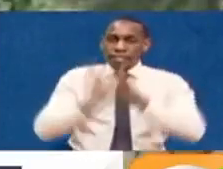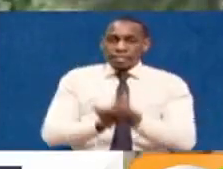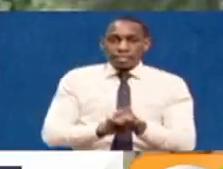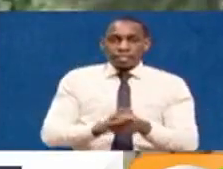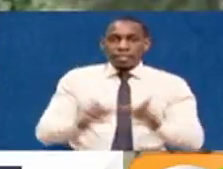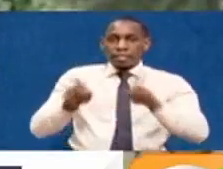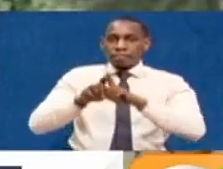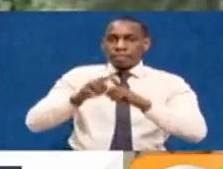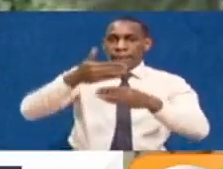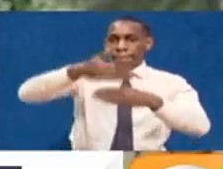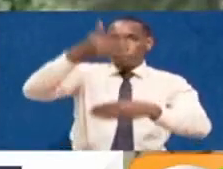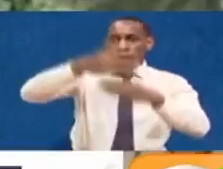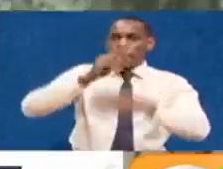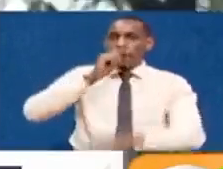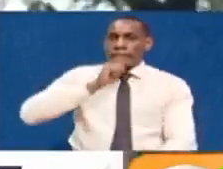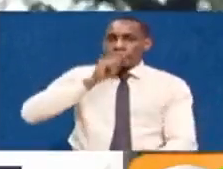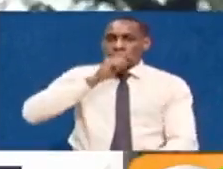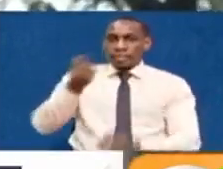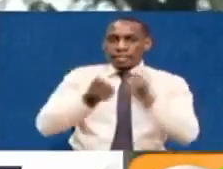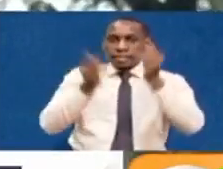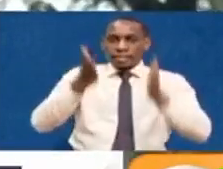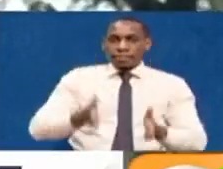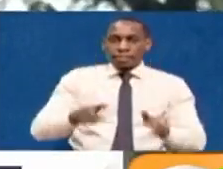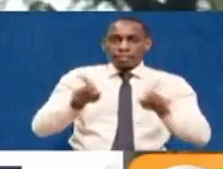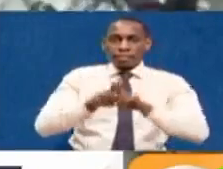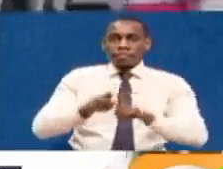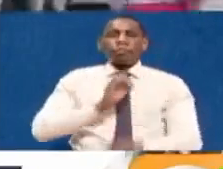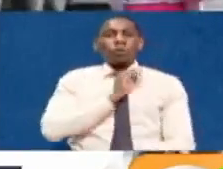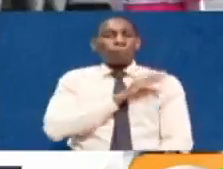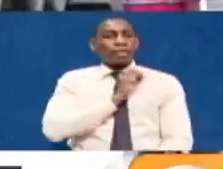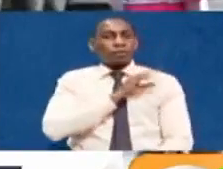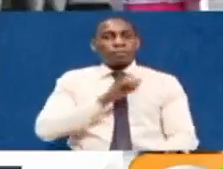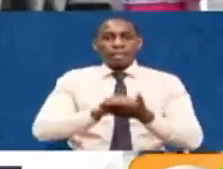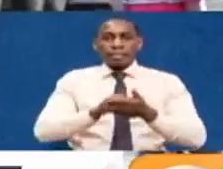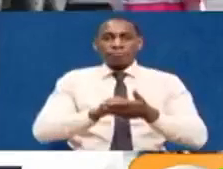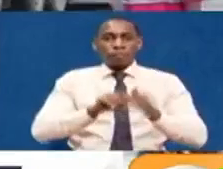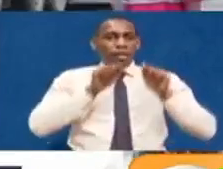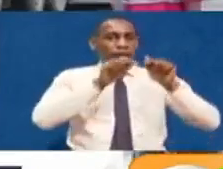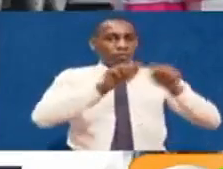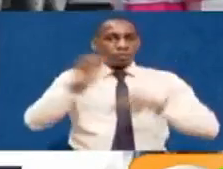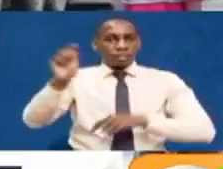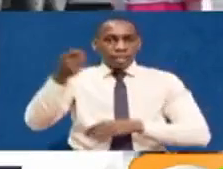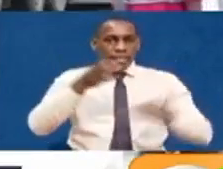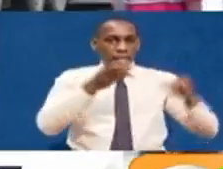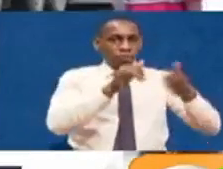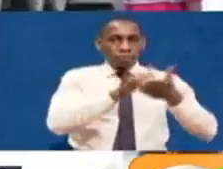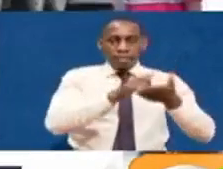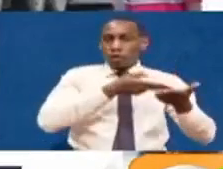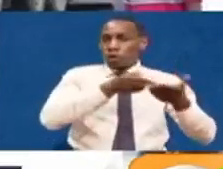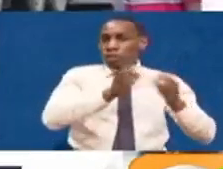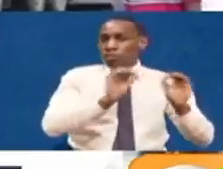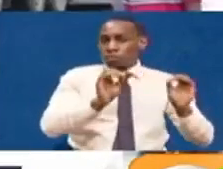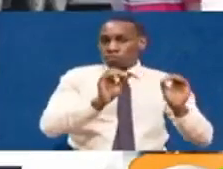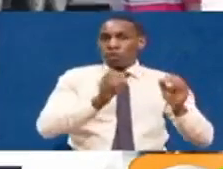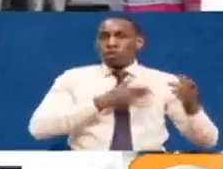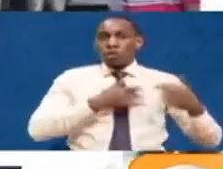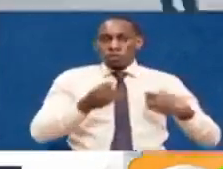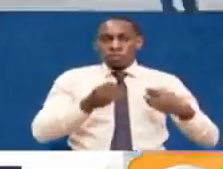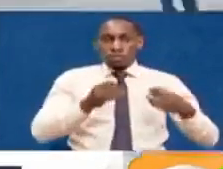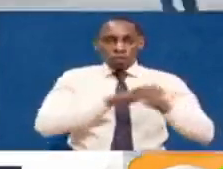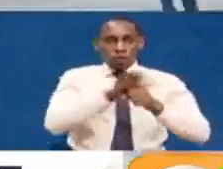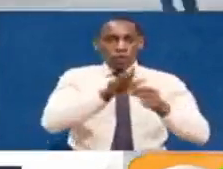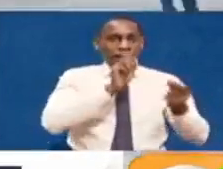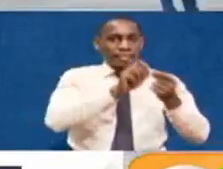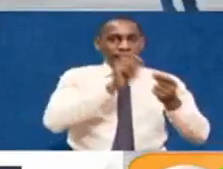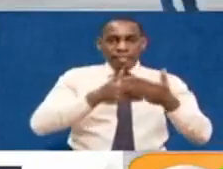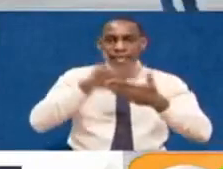the Namanga border, Tanzanian truck drivers were up in arms, accusing the Kenyan side of insincerity in COVID-19